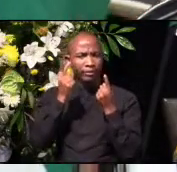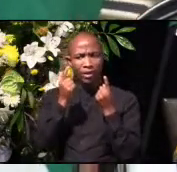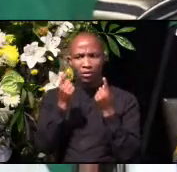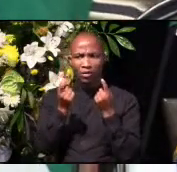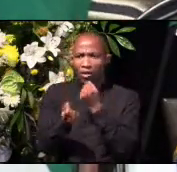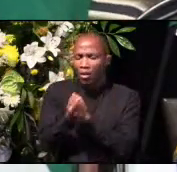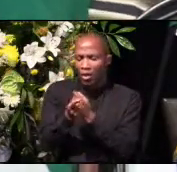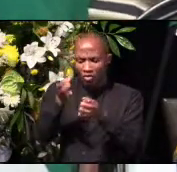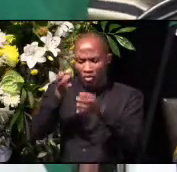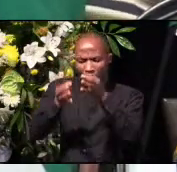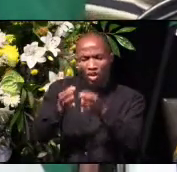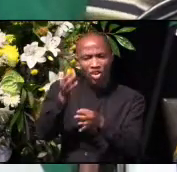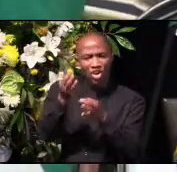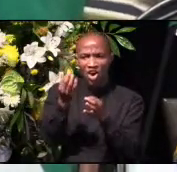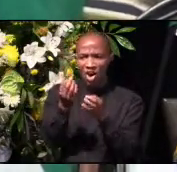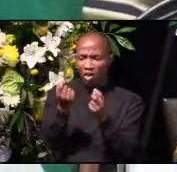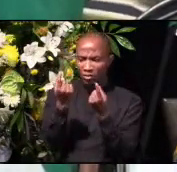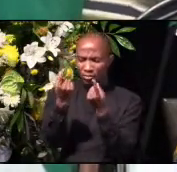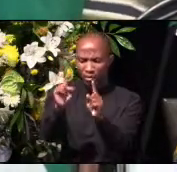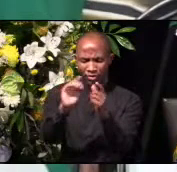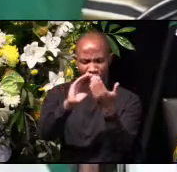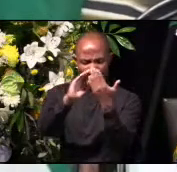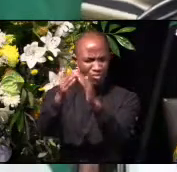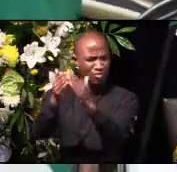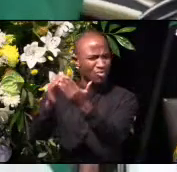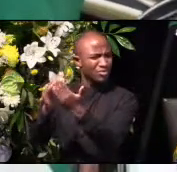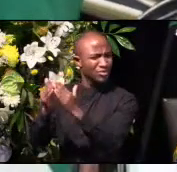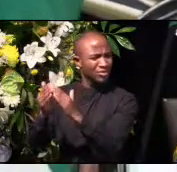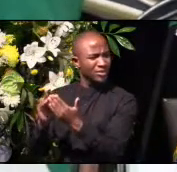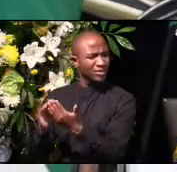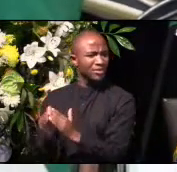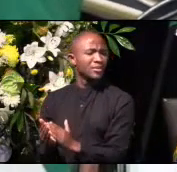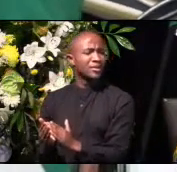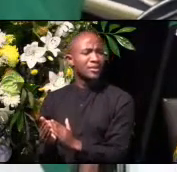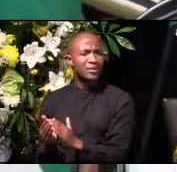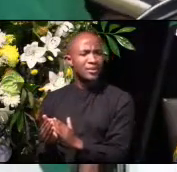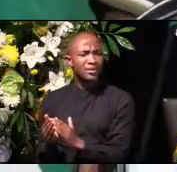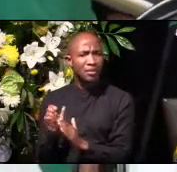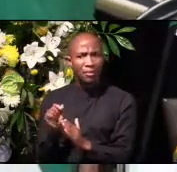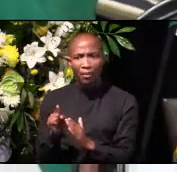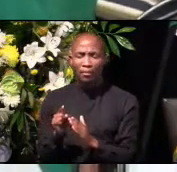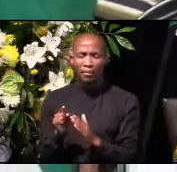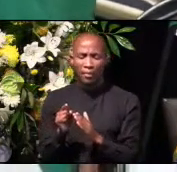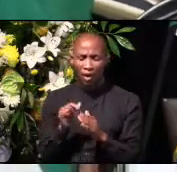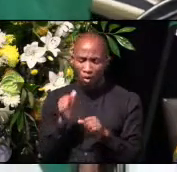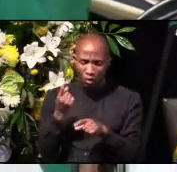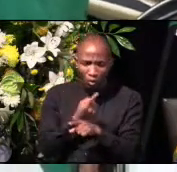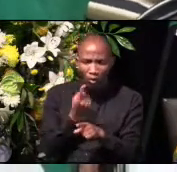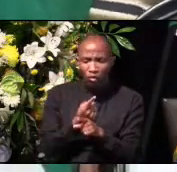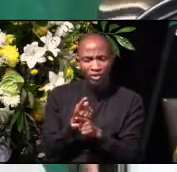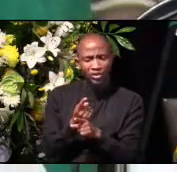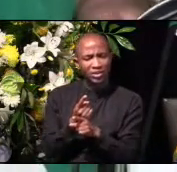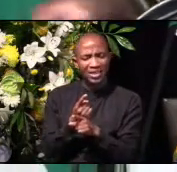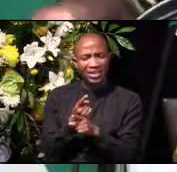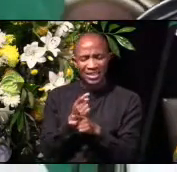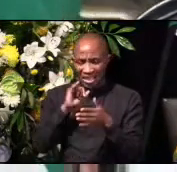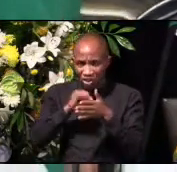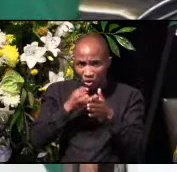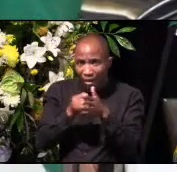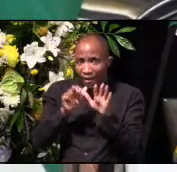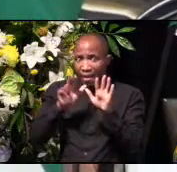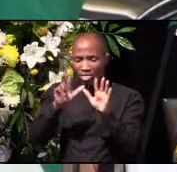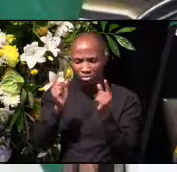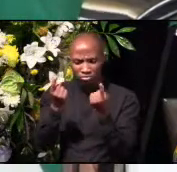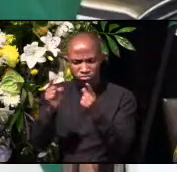rallies including what used to be a sacred period of January 8th people go